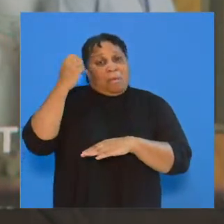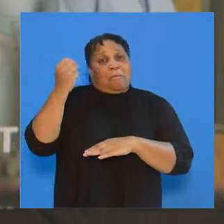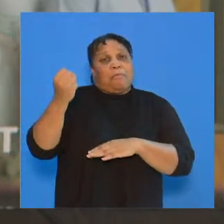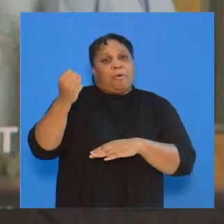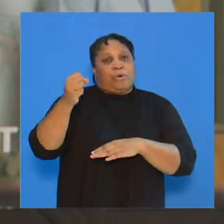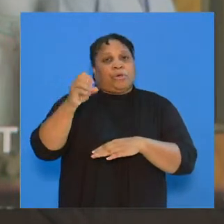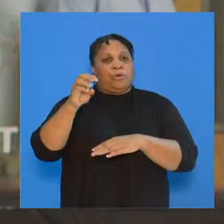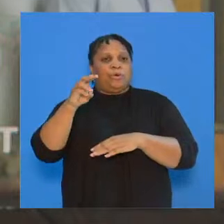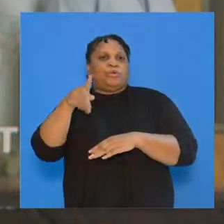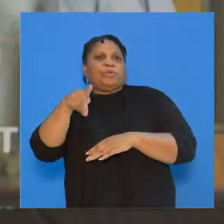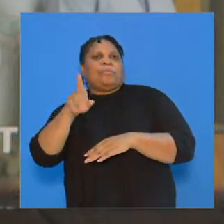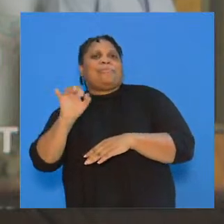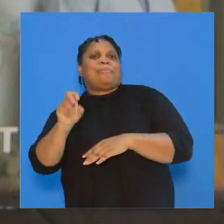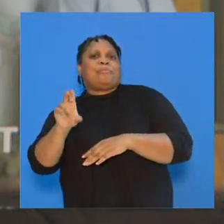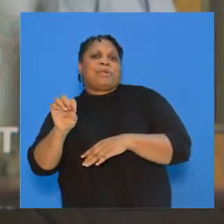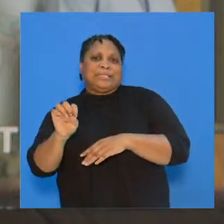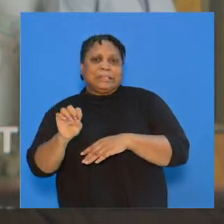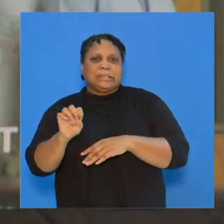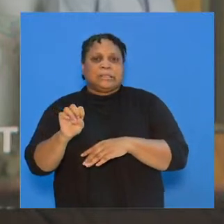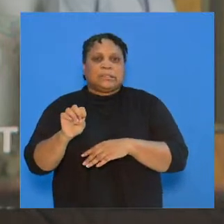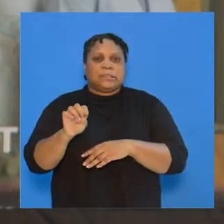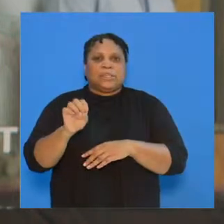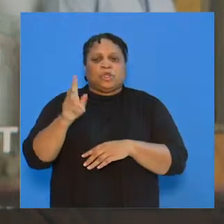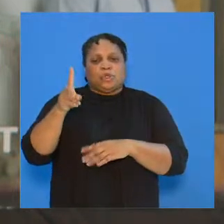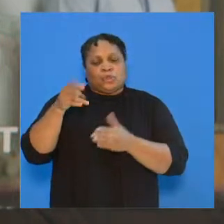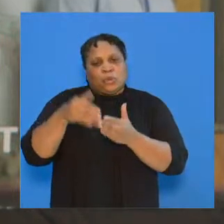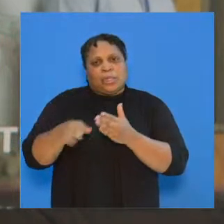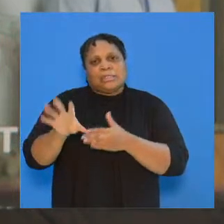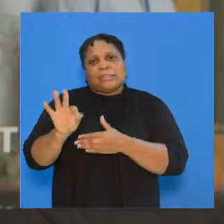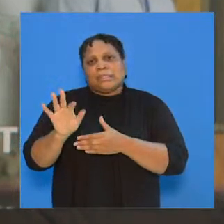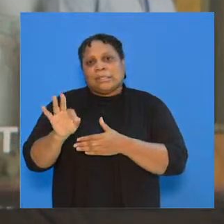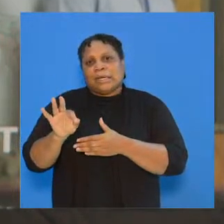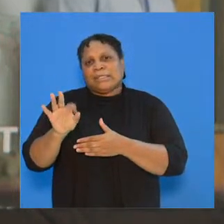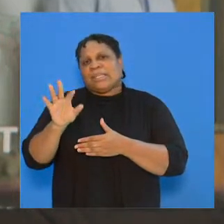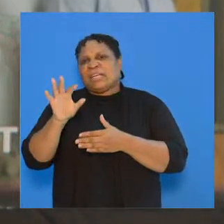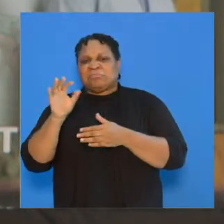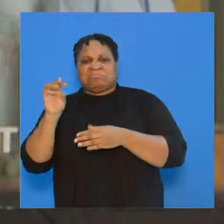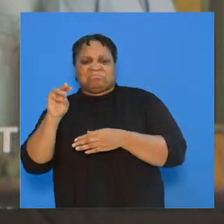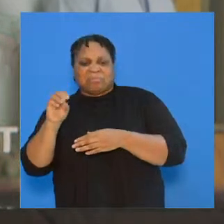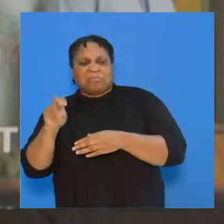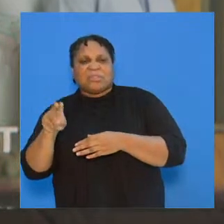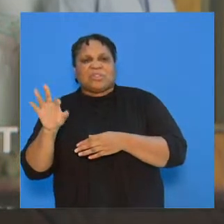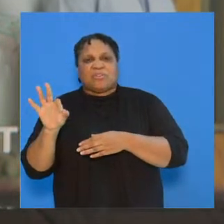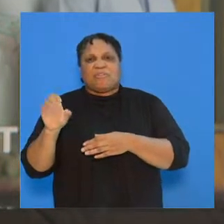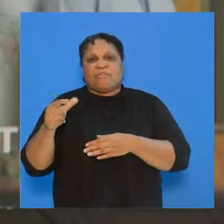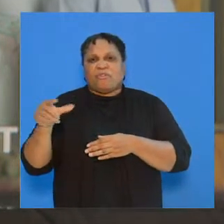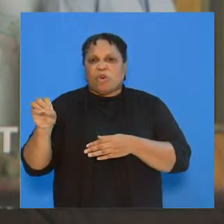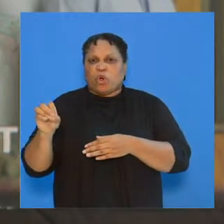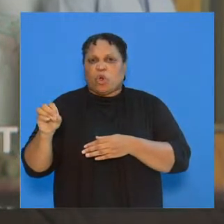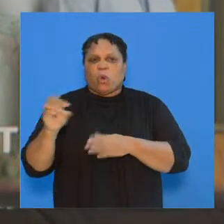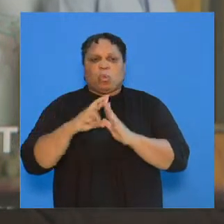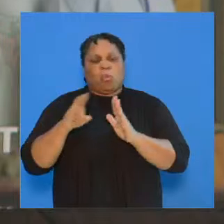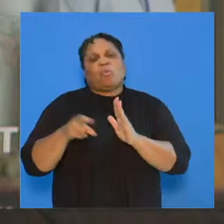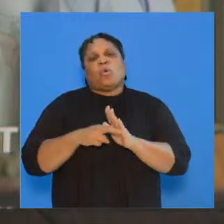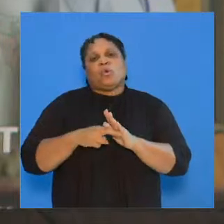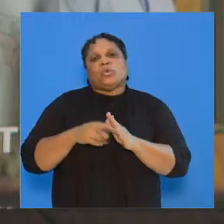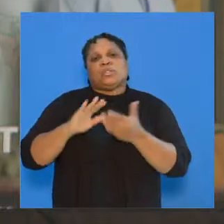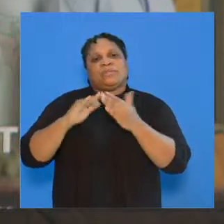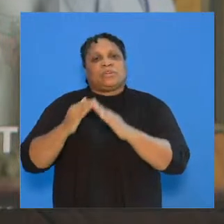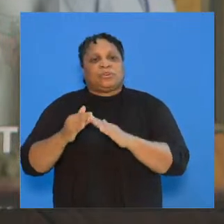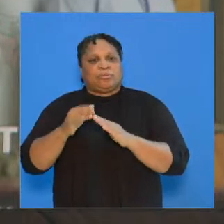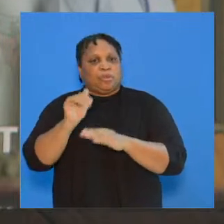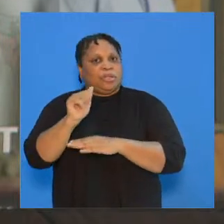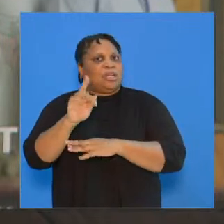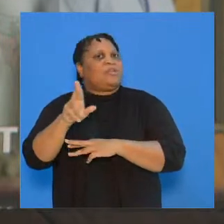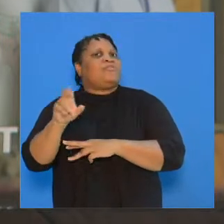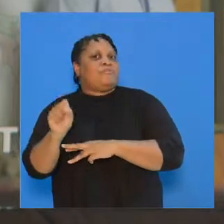Prince. In 2019, Minister Levita Fogo, in her role as Minister for Labor, Community Affairs, and Sports, announced plans for